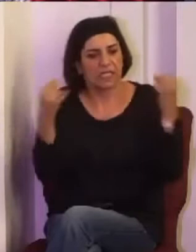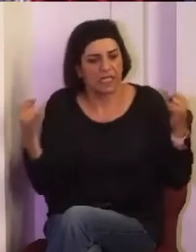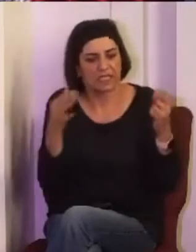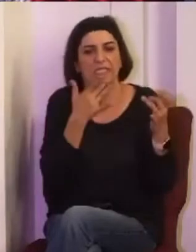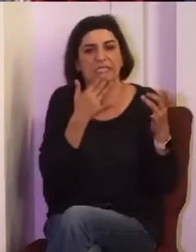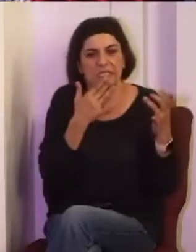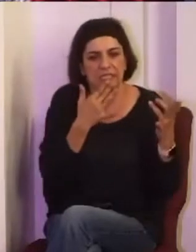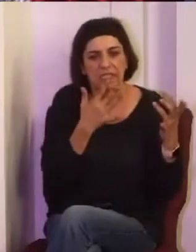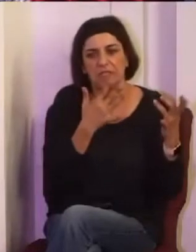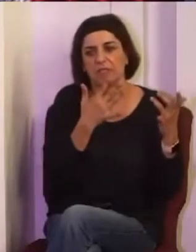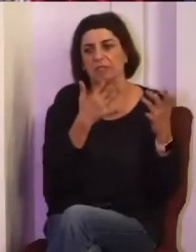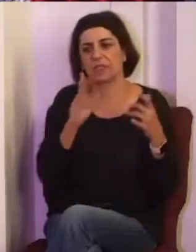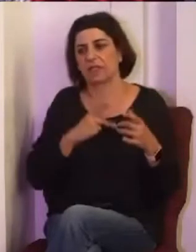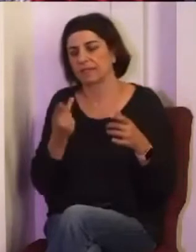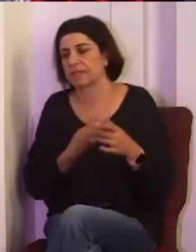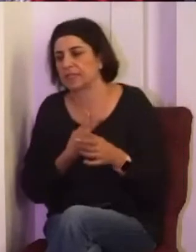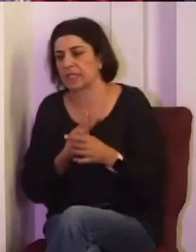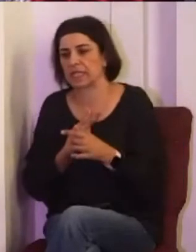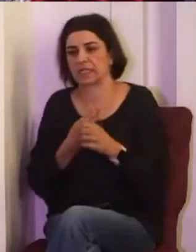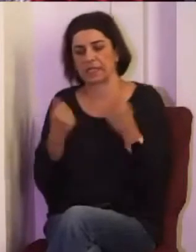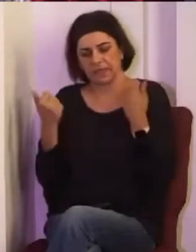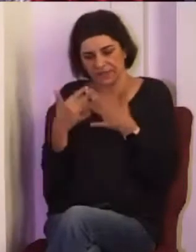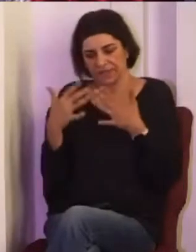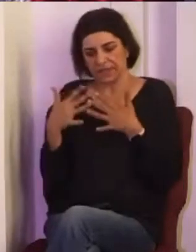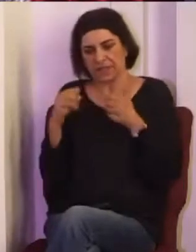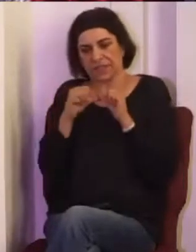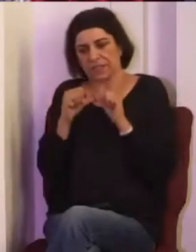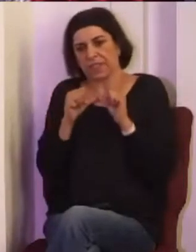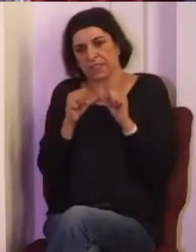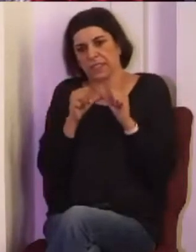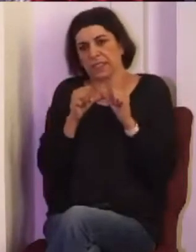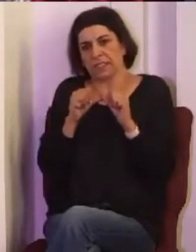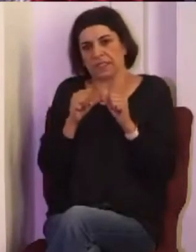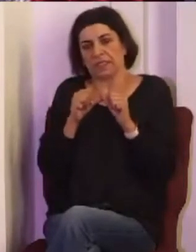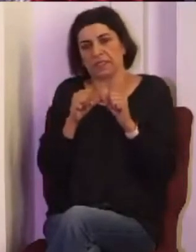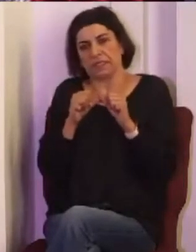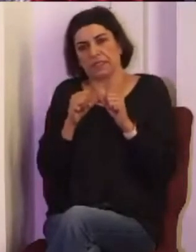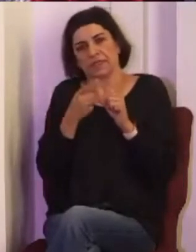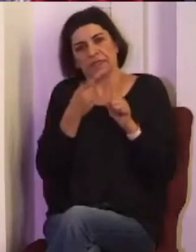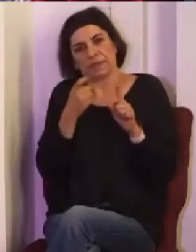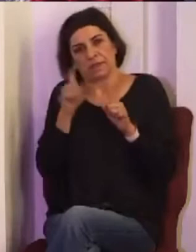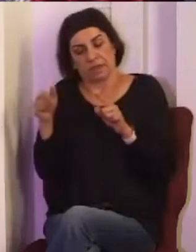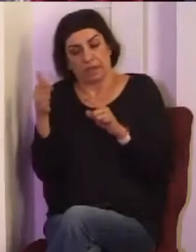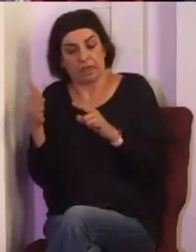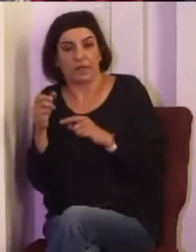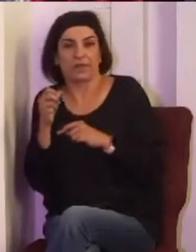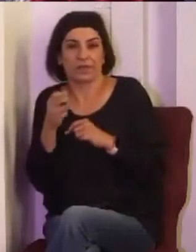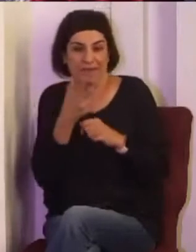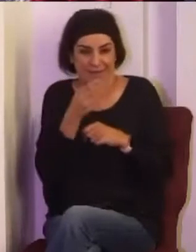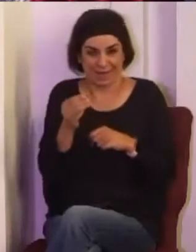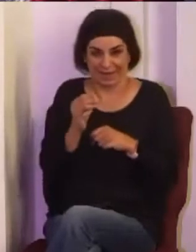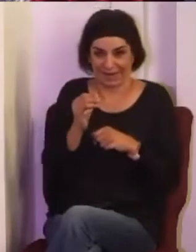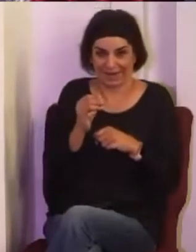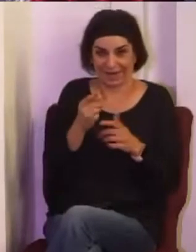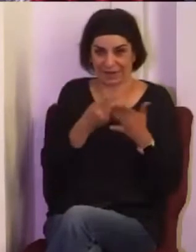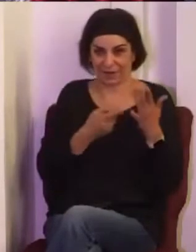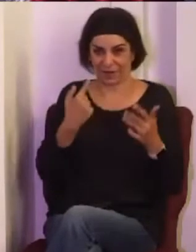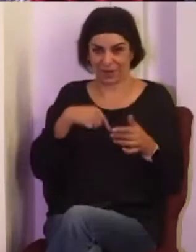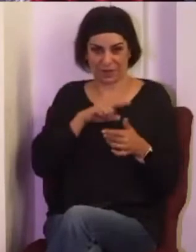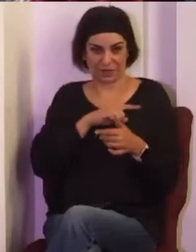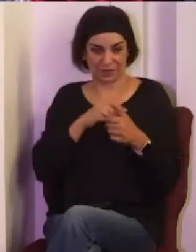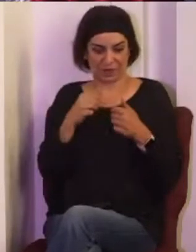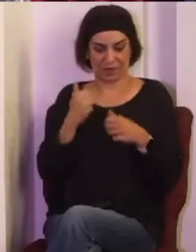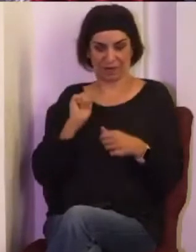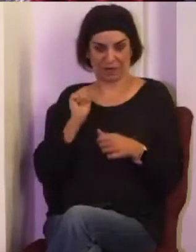constantly, and probably not only living in fear of others, but living in fear of what we were thinking and